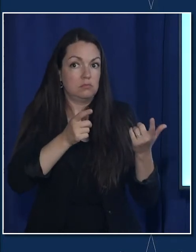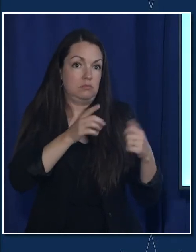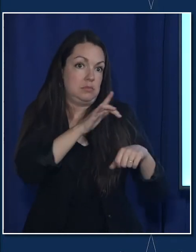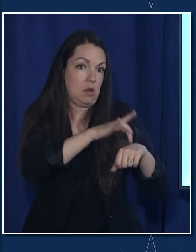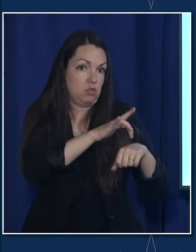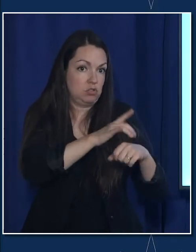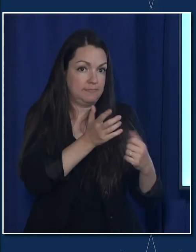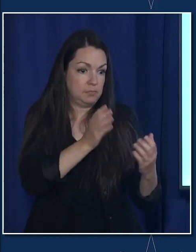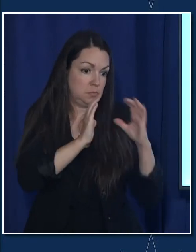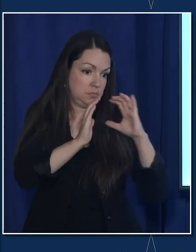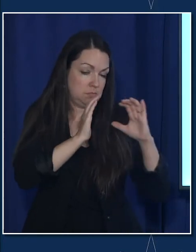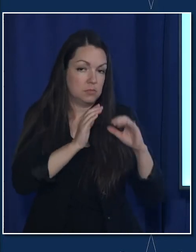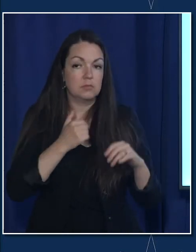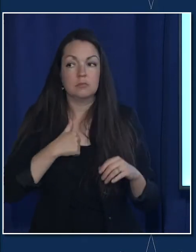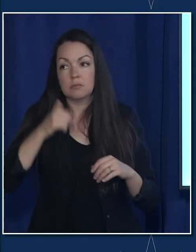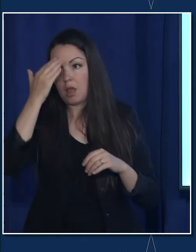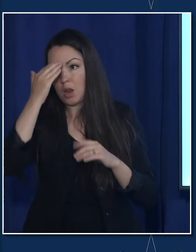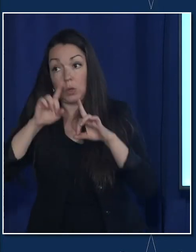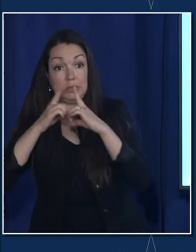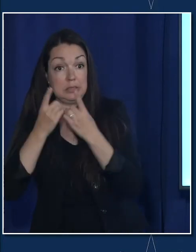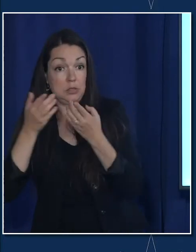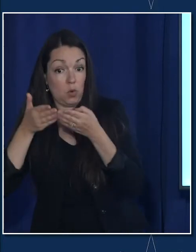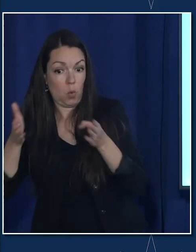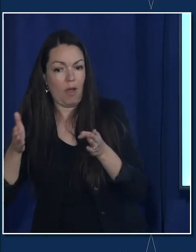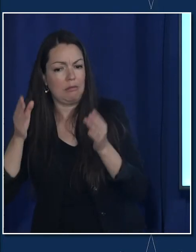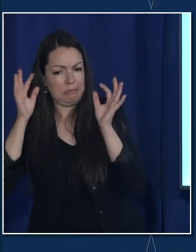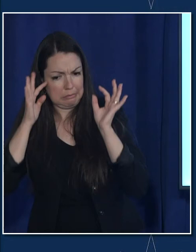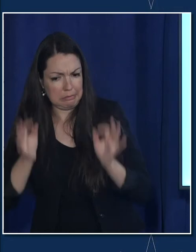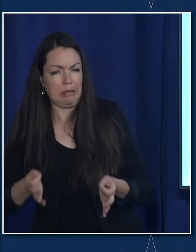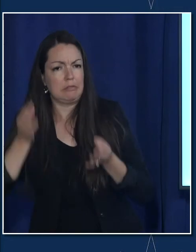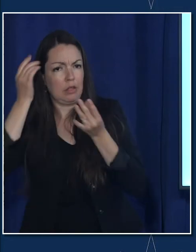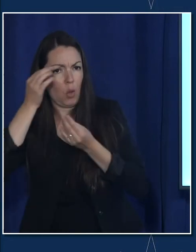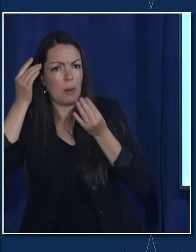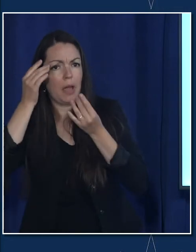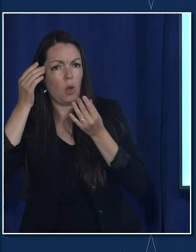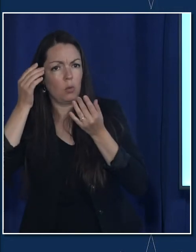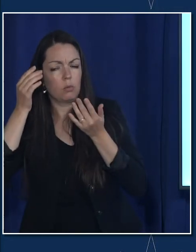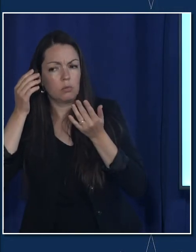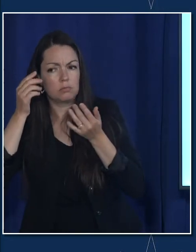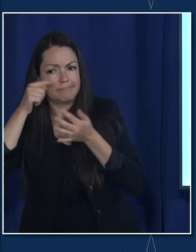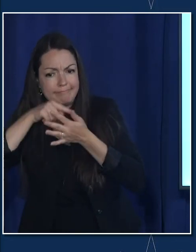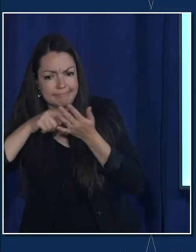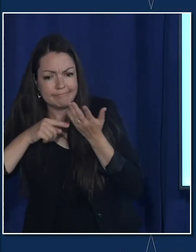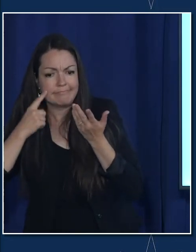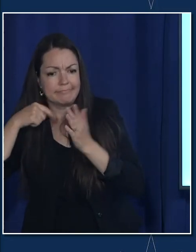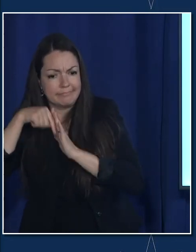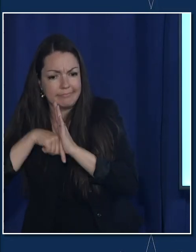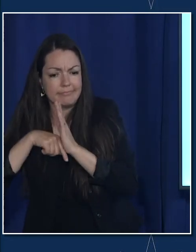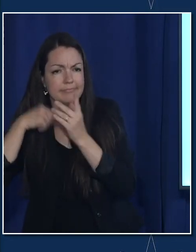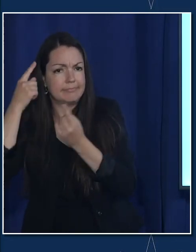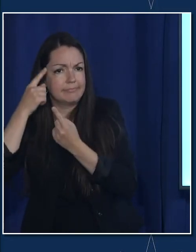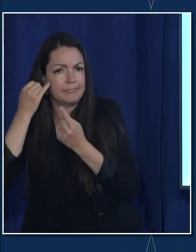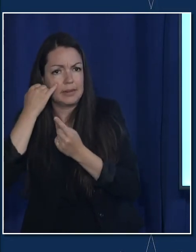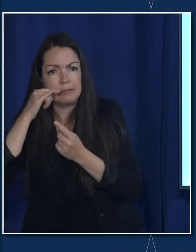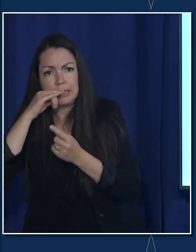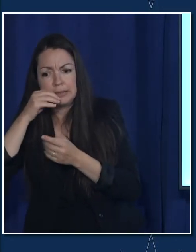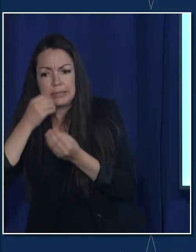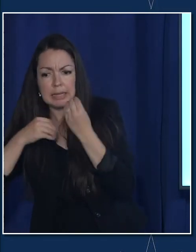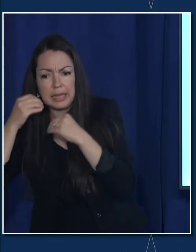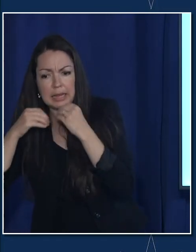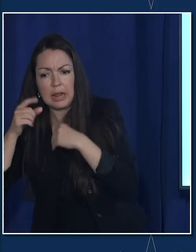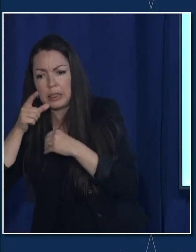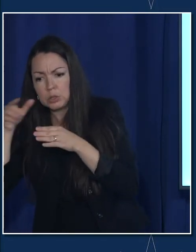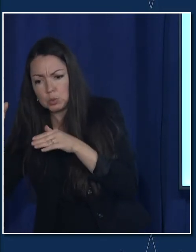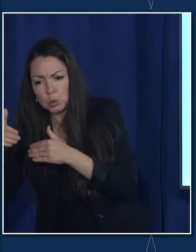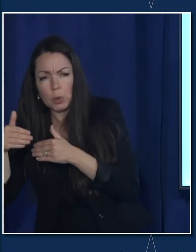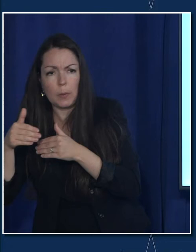at a district-wide level, they've certainly thought about these things. I know there's been work to think about, space, having kids eat at the lunchroom and not all in the